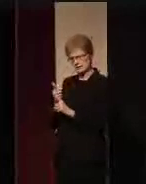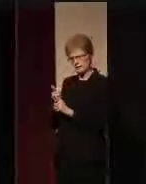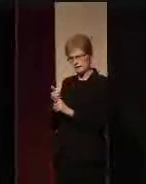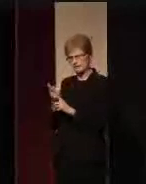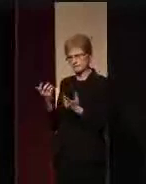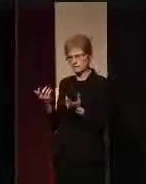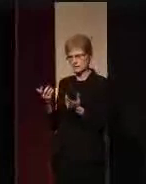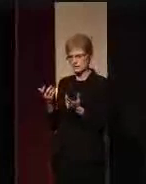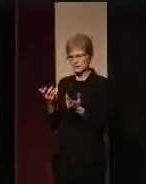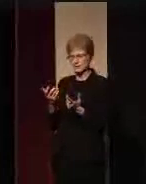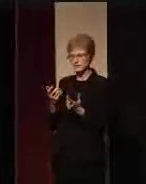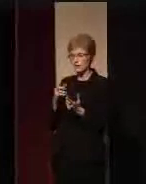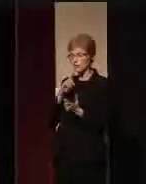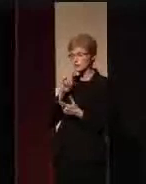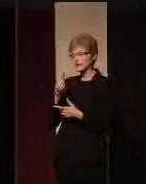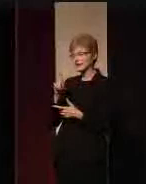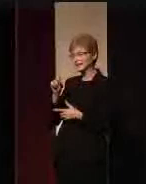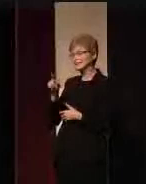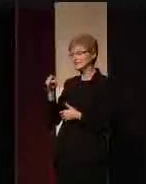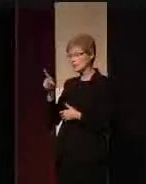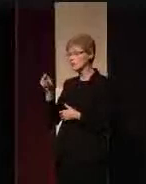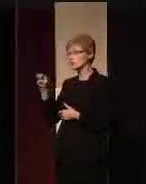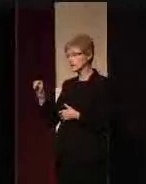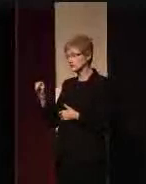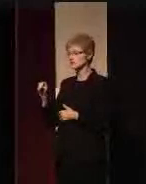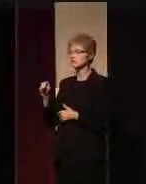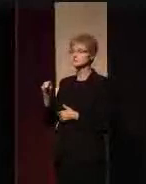be demonized. But it is much harder.